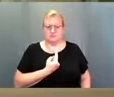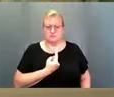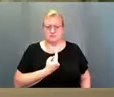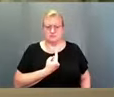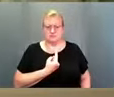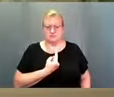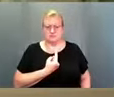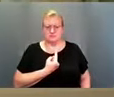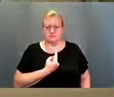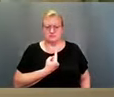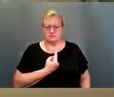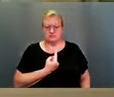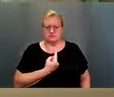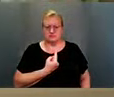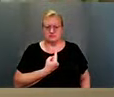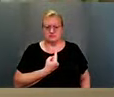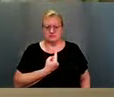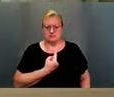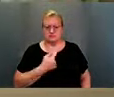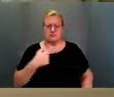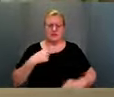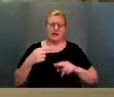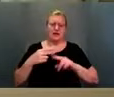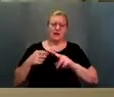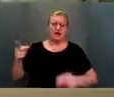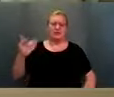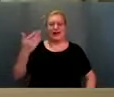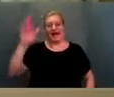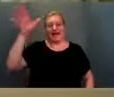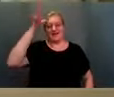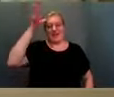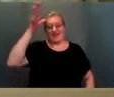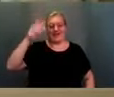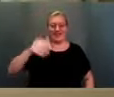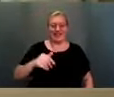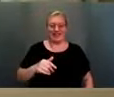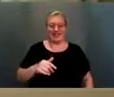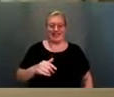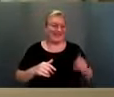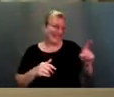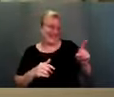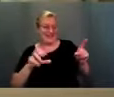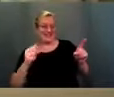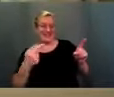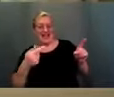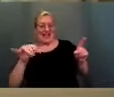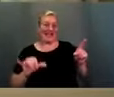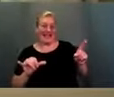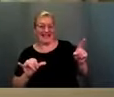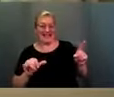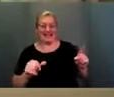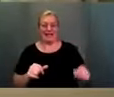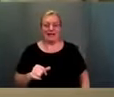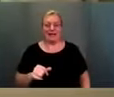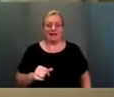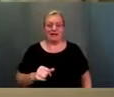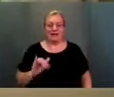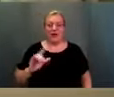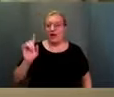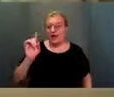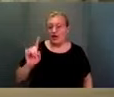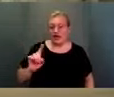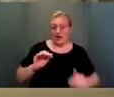So I always got away with calling him, "Hey, Godfather!" And it was like, "Jaggy!" While everybody walked by and said, "How you do that?